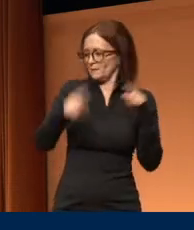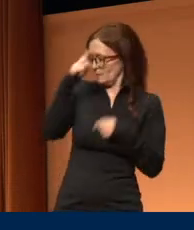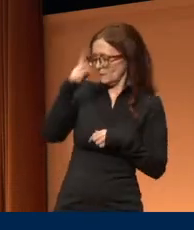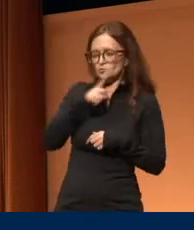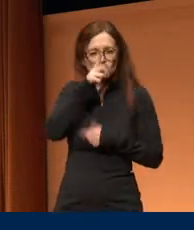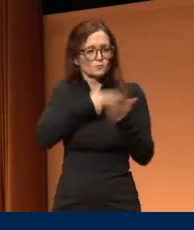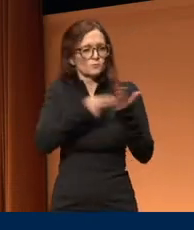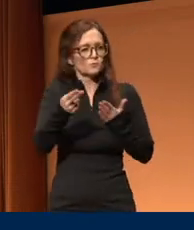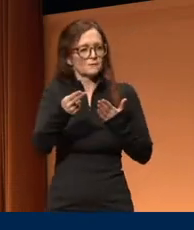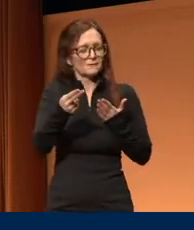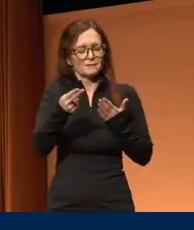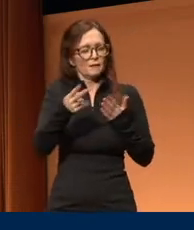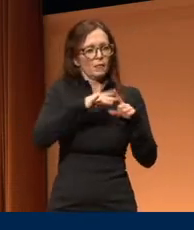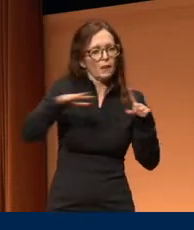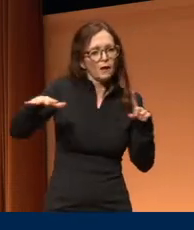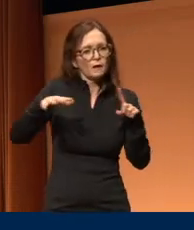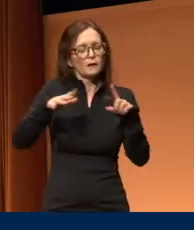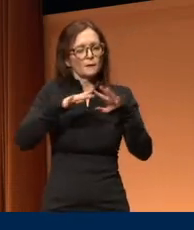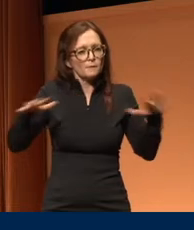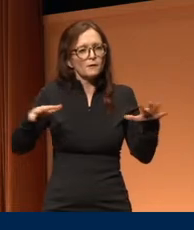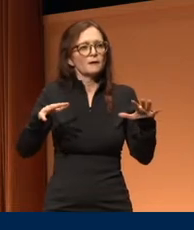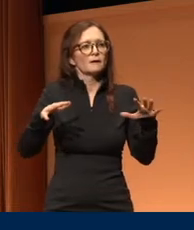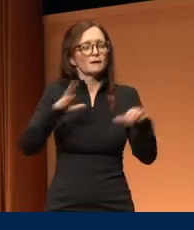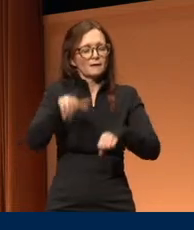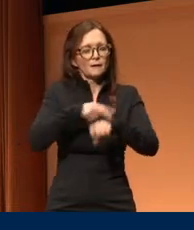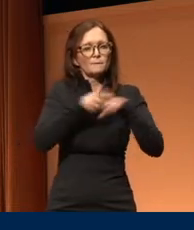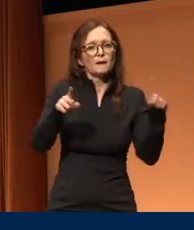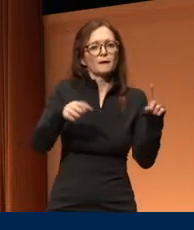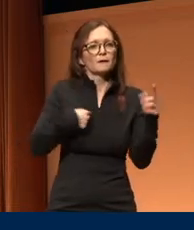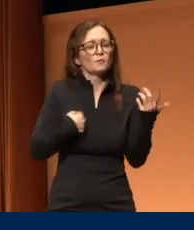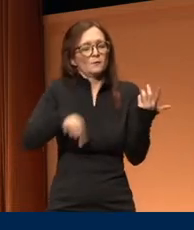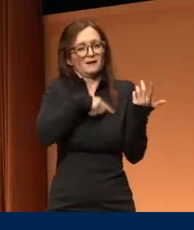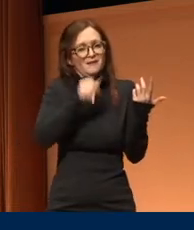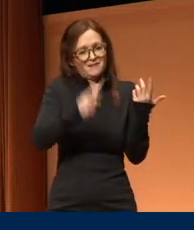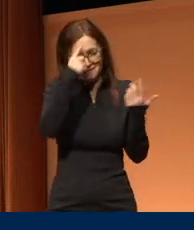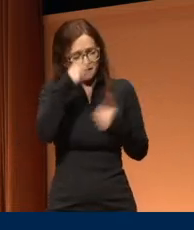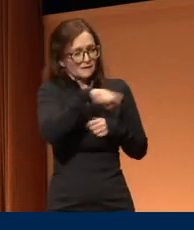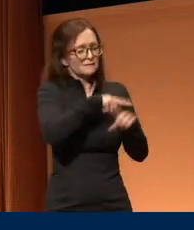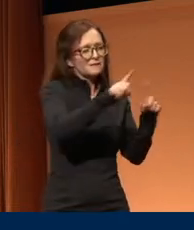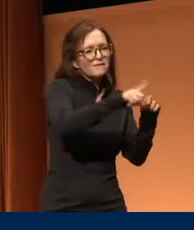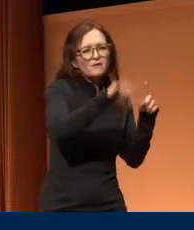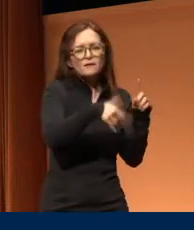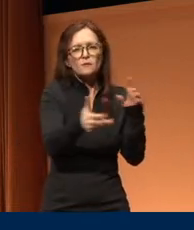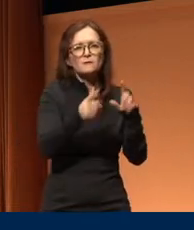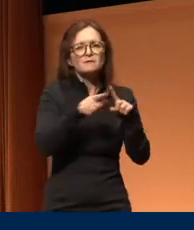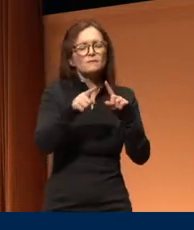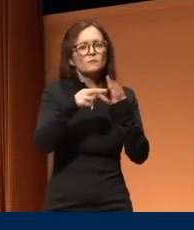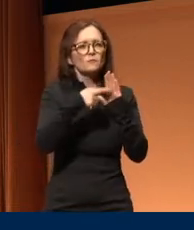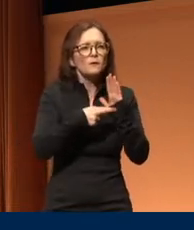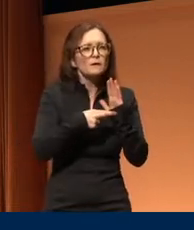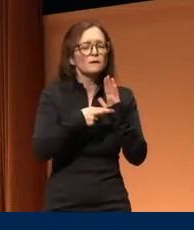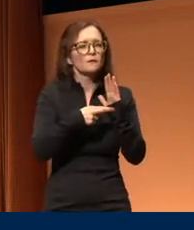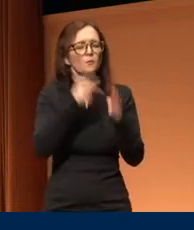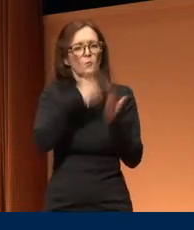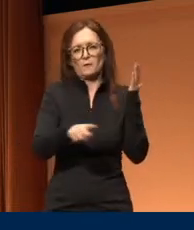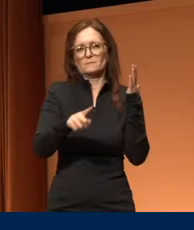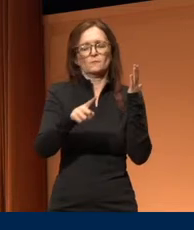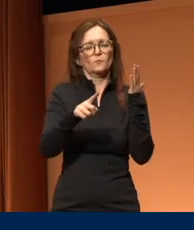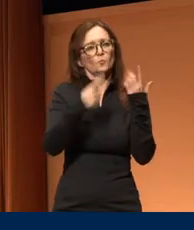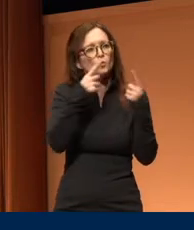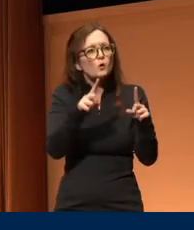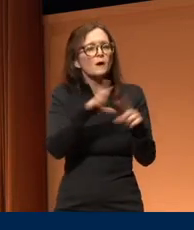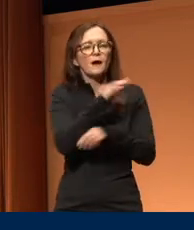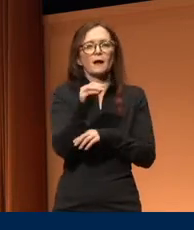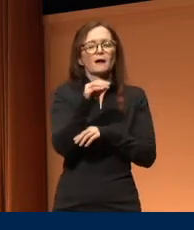as plural in nature, as Michael Lynch has proposed. We can even think of it in the pragmatist William James way as what works, including for a